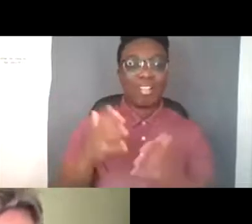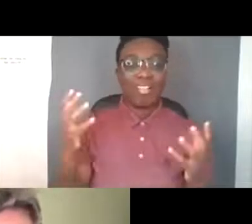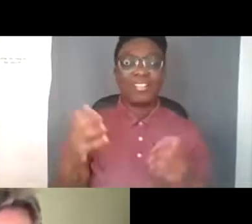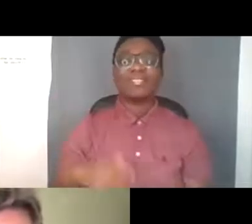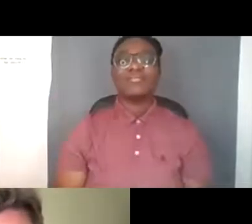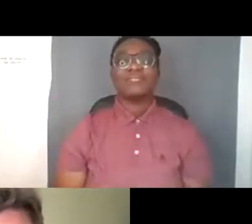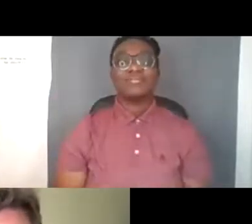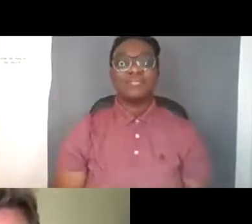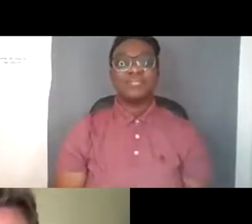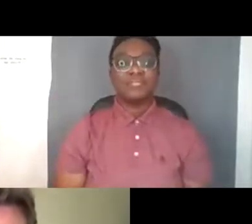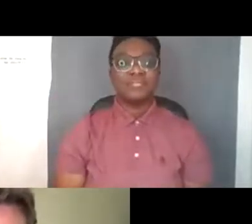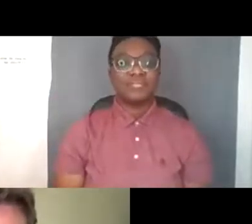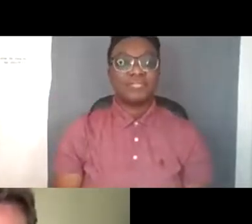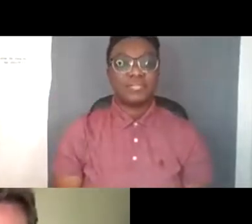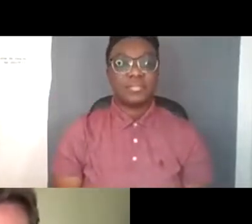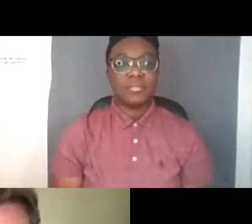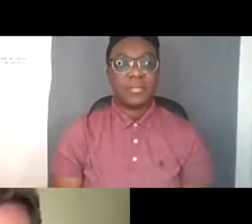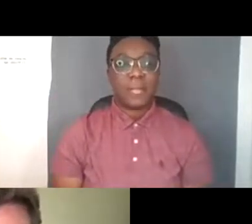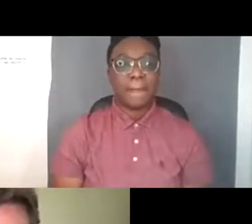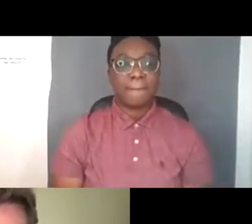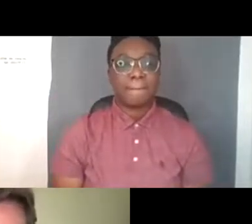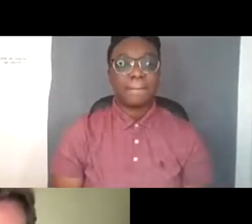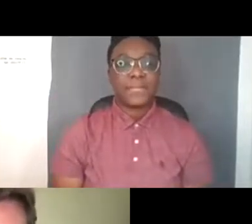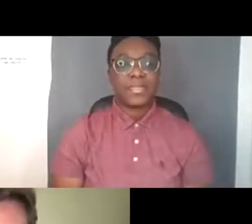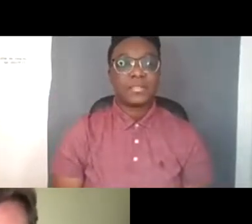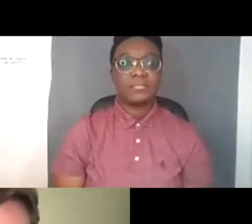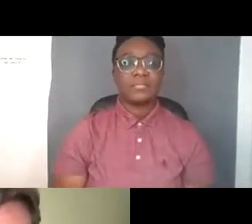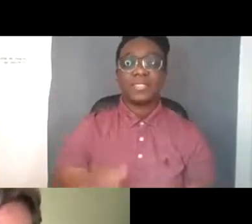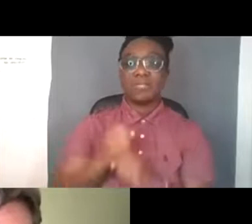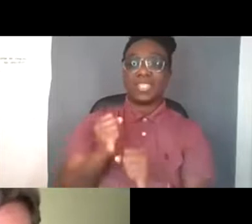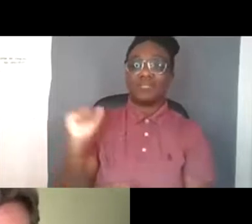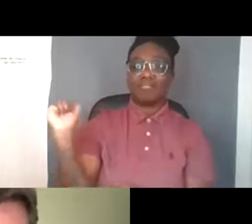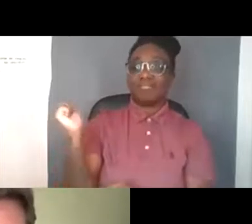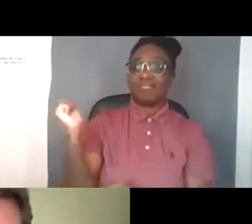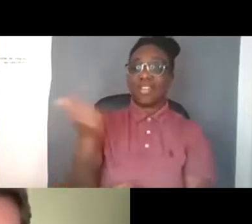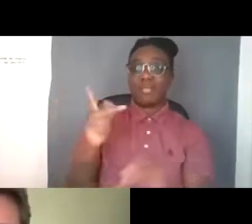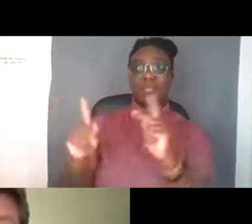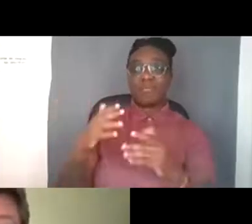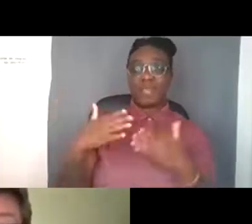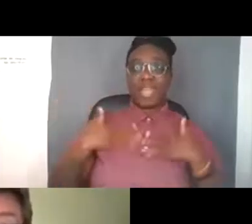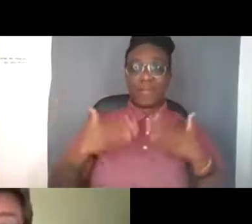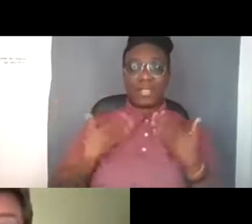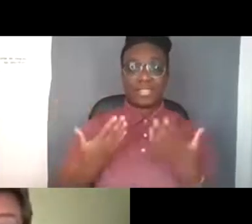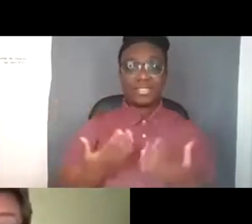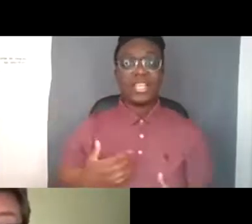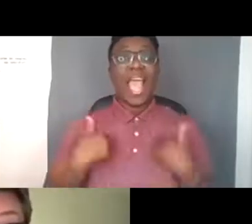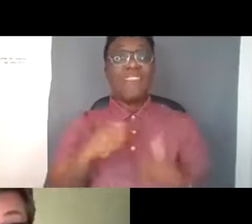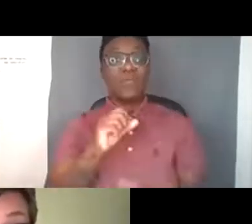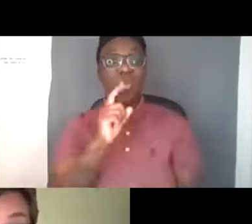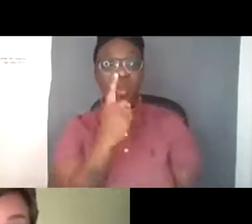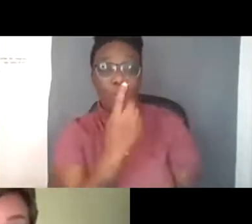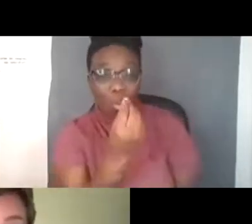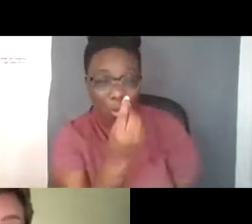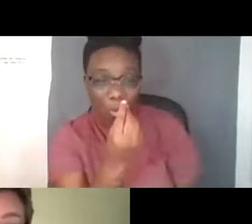everybody, you know, on the street, you know. Right. It makes everybody happy. I'm going to ask you one more question, if I